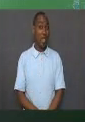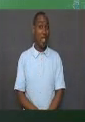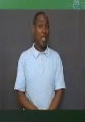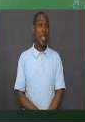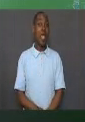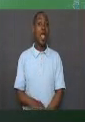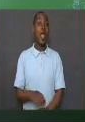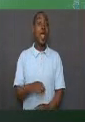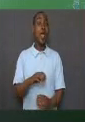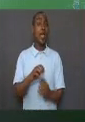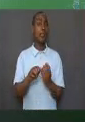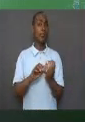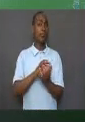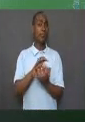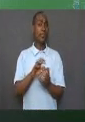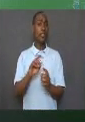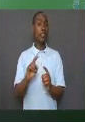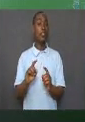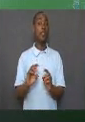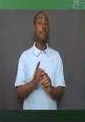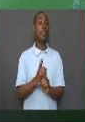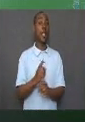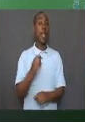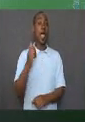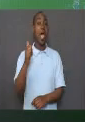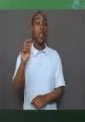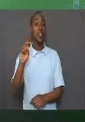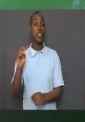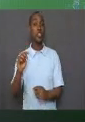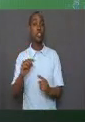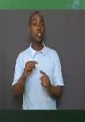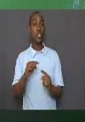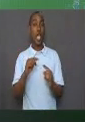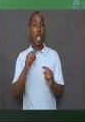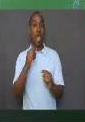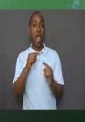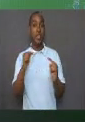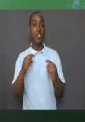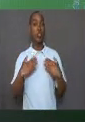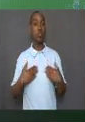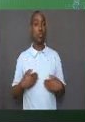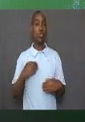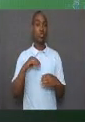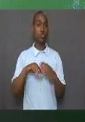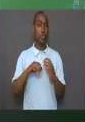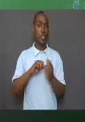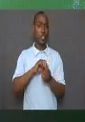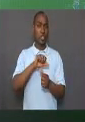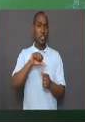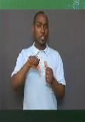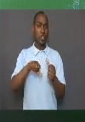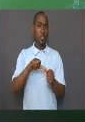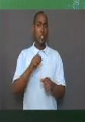reaction between the antigen and the antibody may make the red